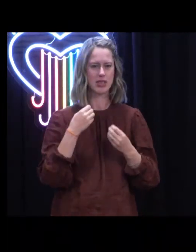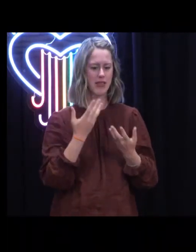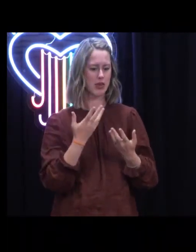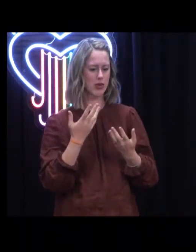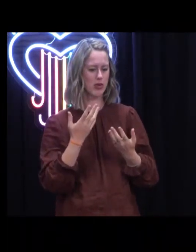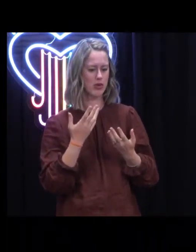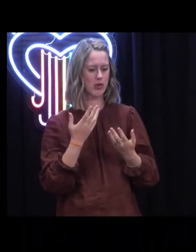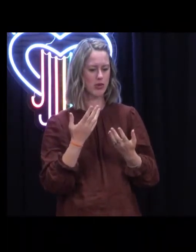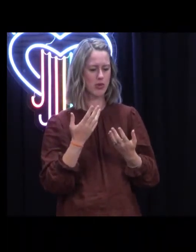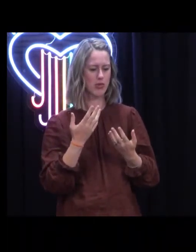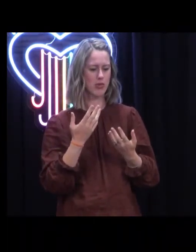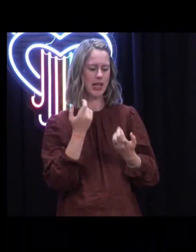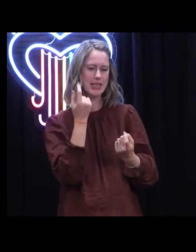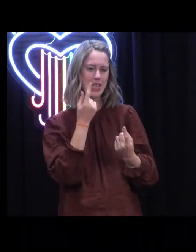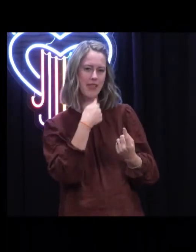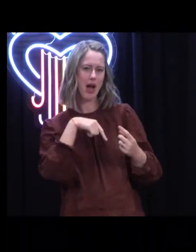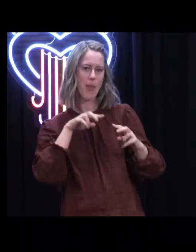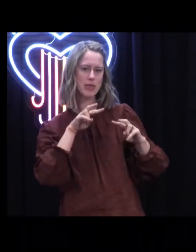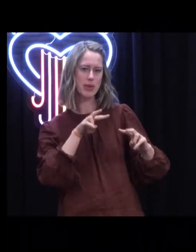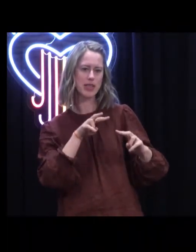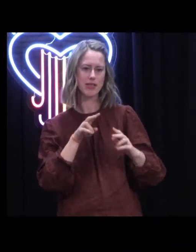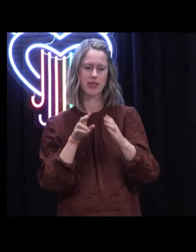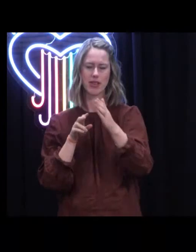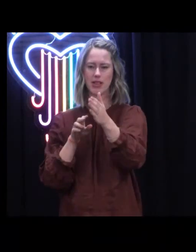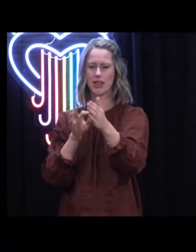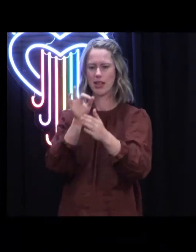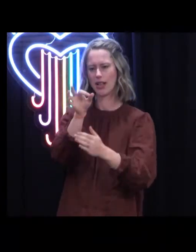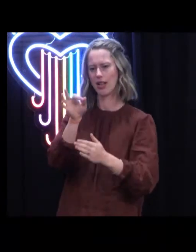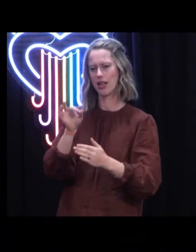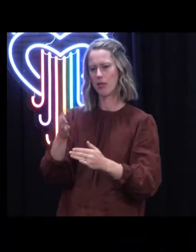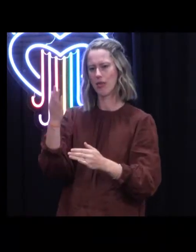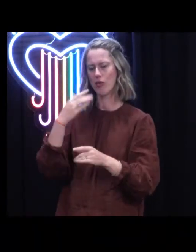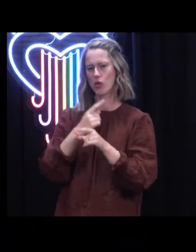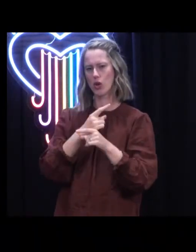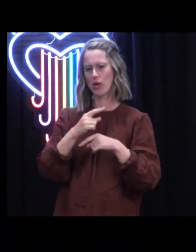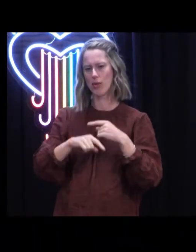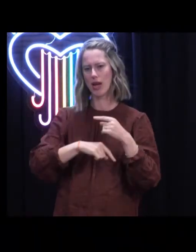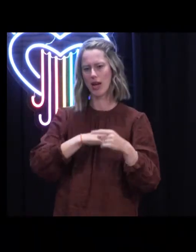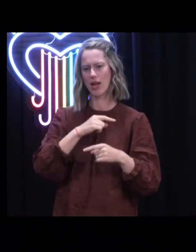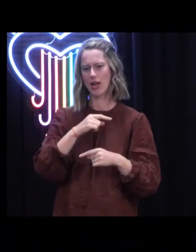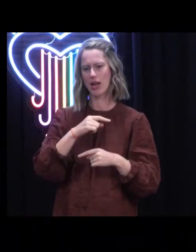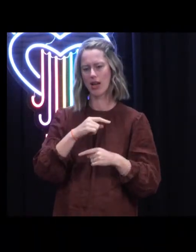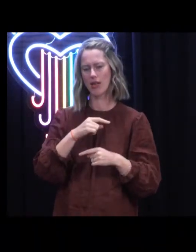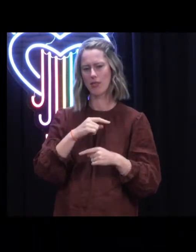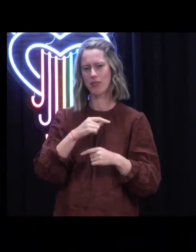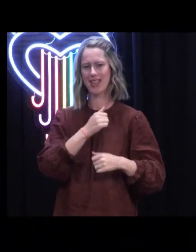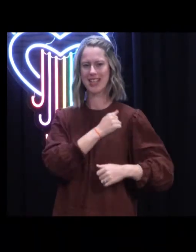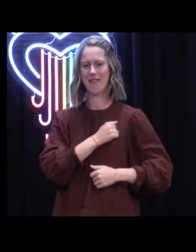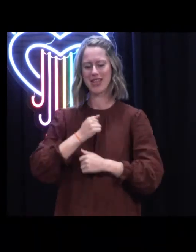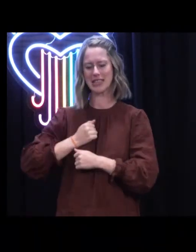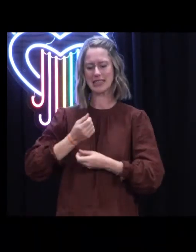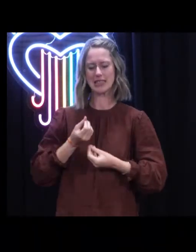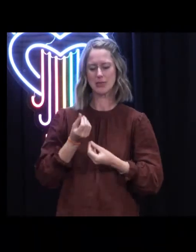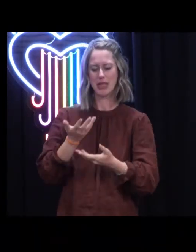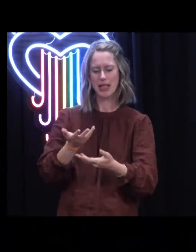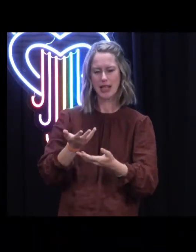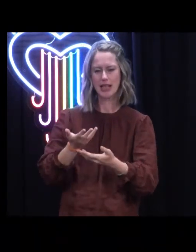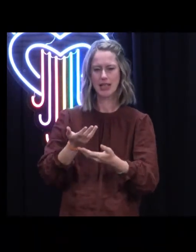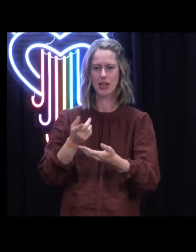that we have though. Does it give you cause to, there's been talk of a re-evaluation of defence spending promises or commitments or